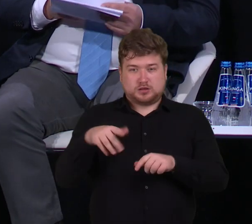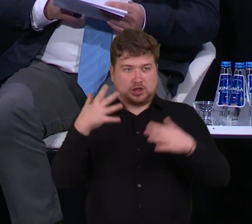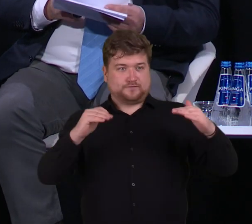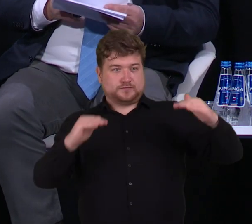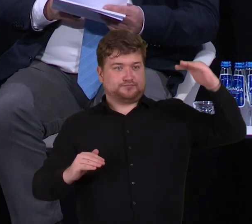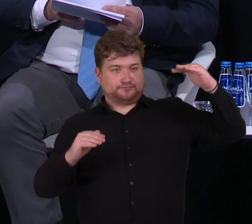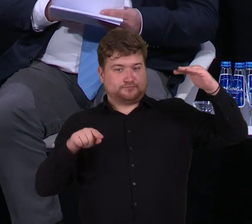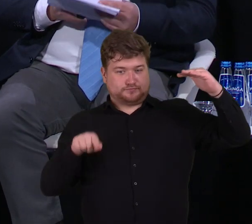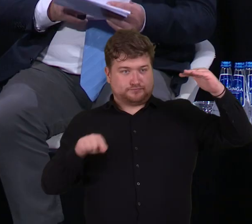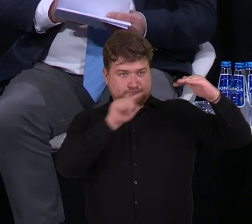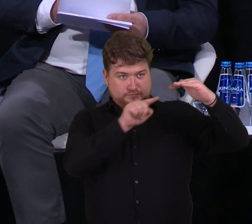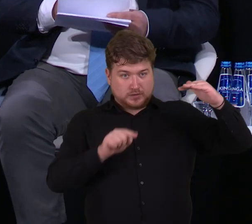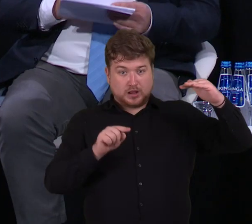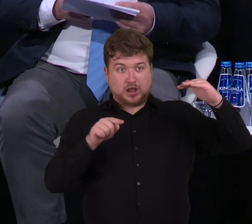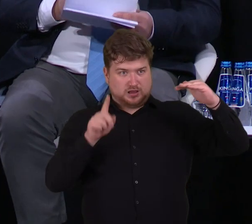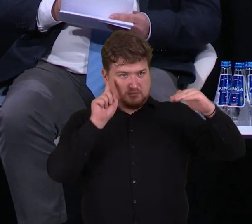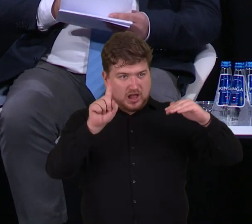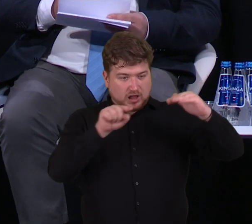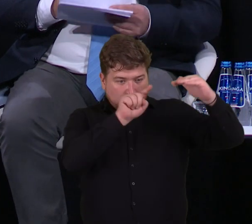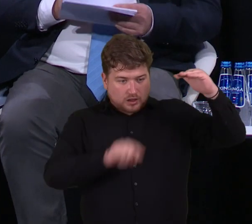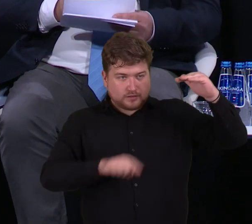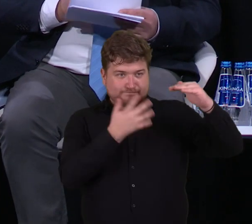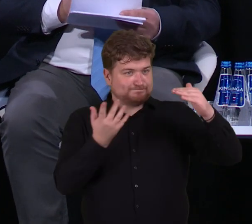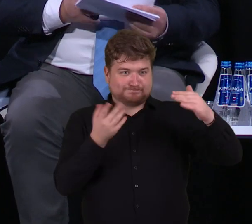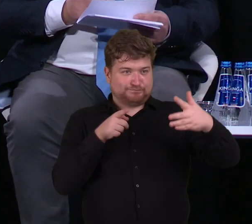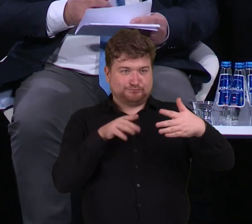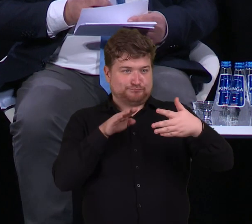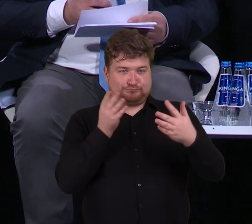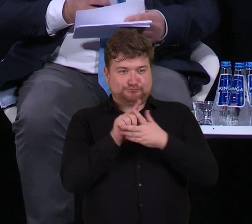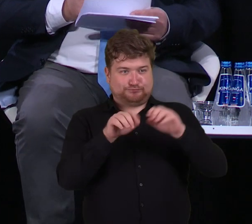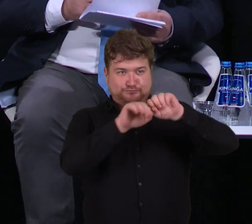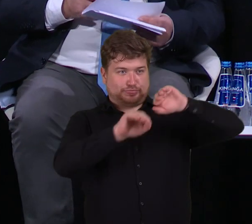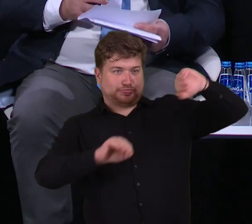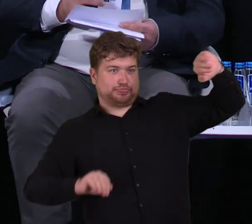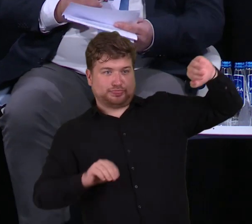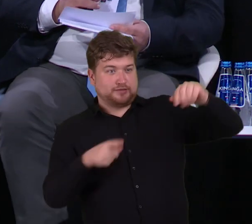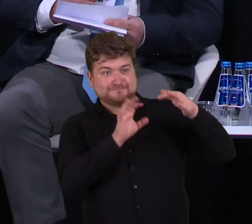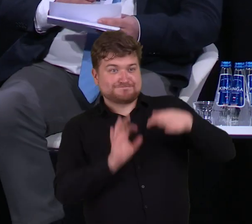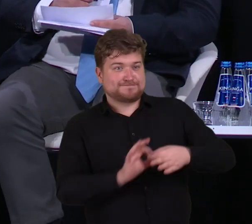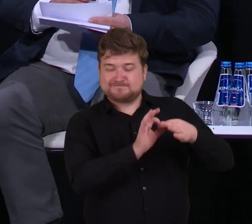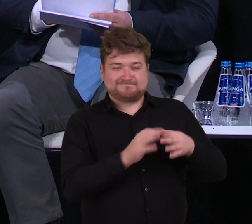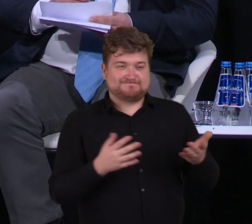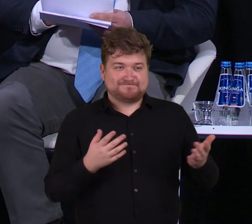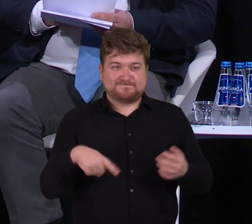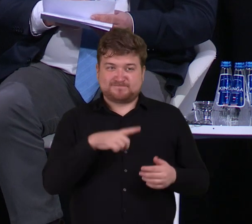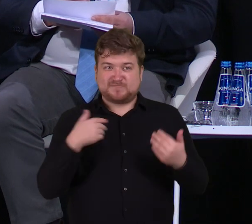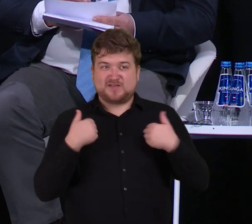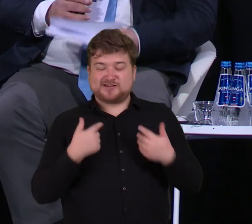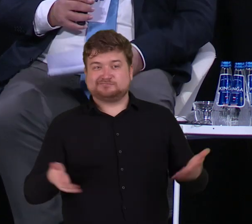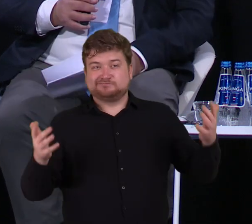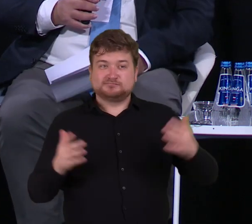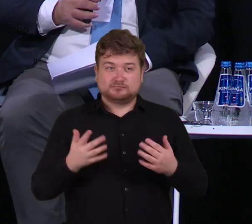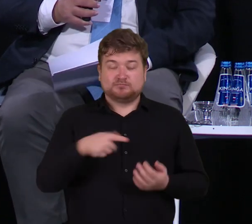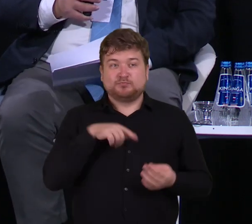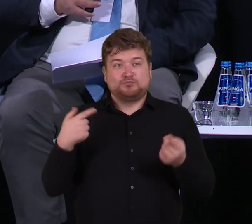some competencies of municipalities and for some sectors. For instance, that's why